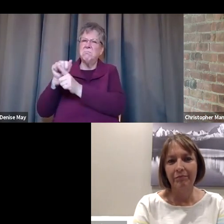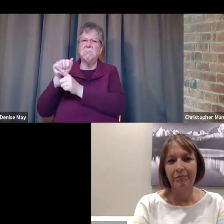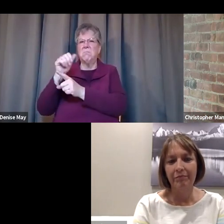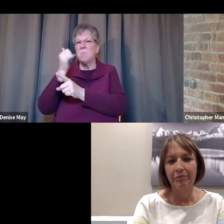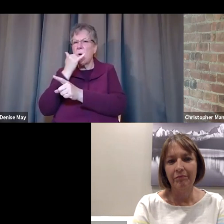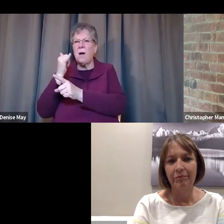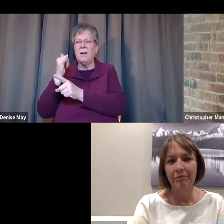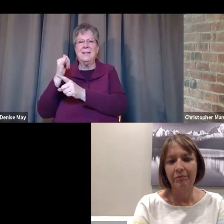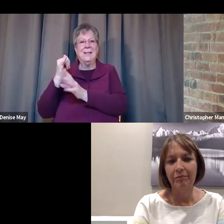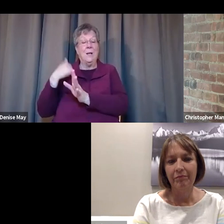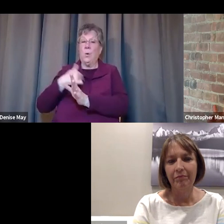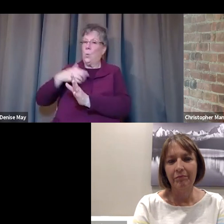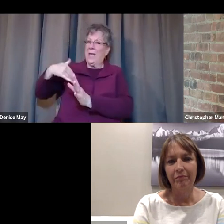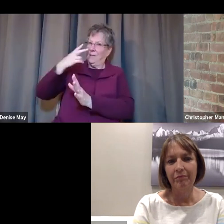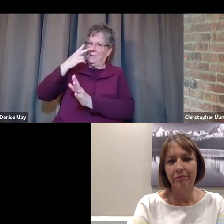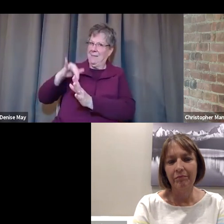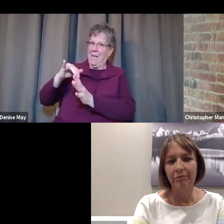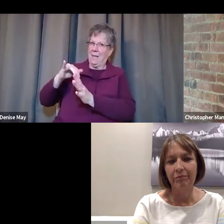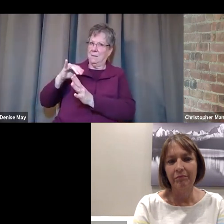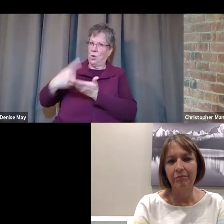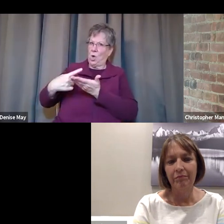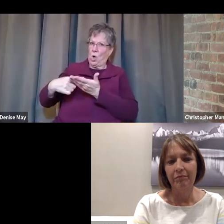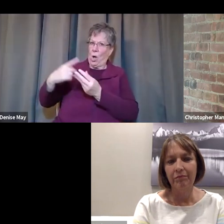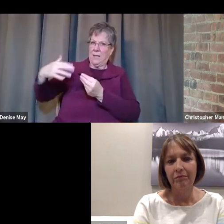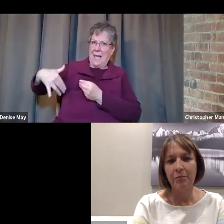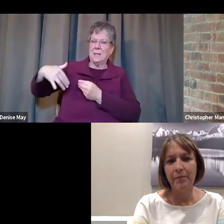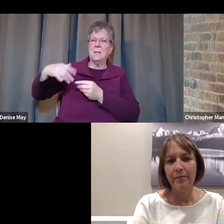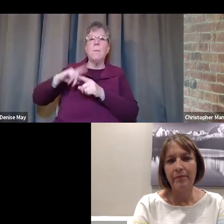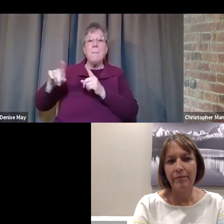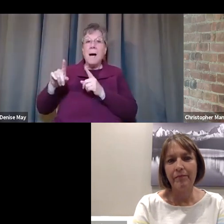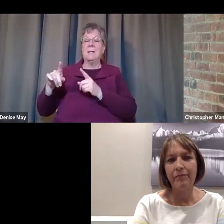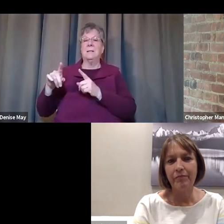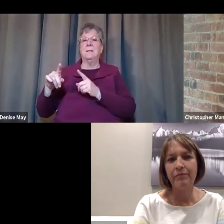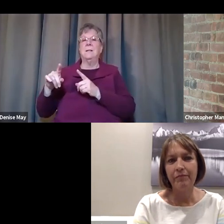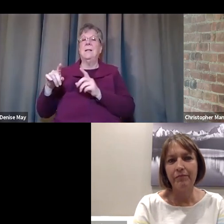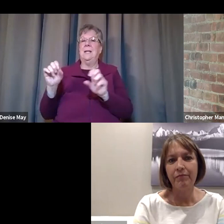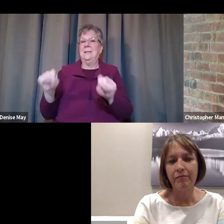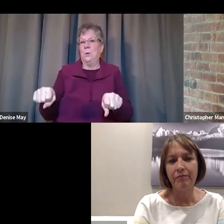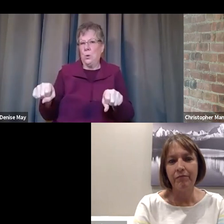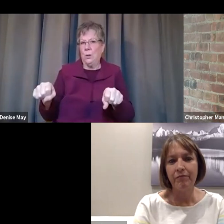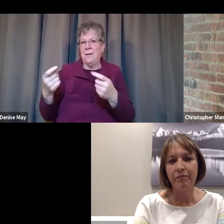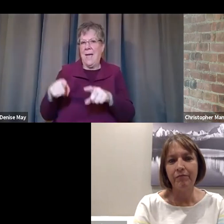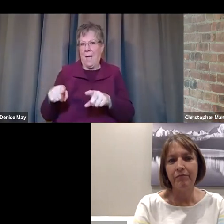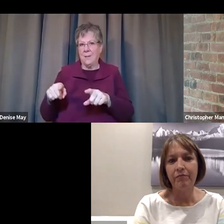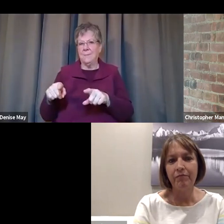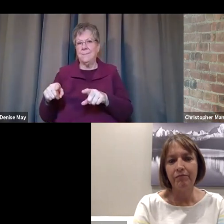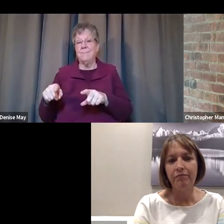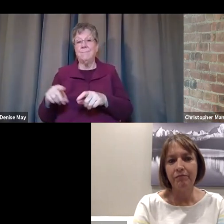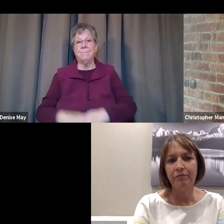that we haven't really seen, but that kind of poked its head up and then got swept away by the protests in the Capitol. But I think it's potentially